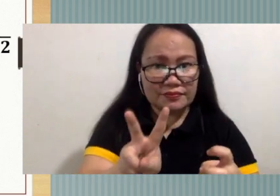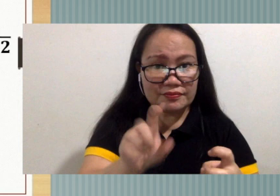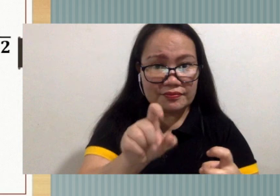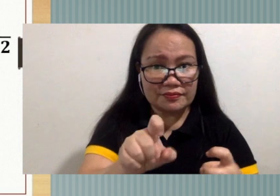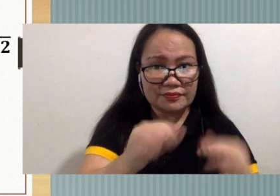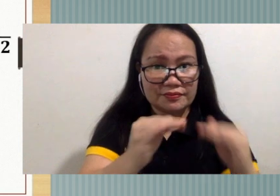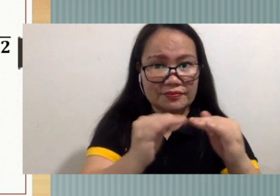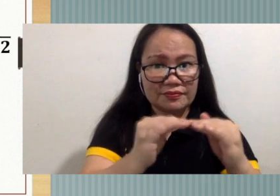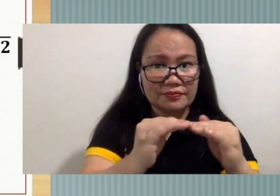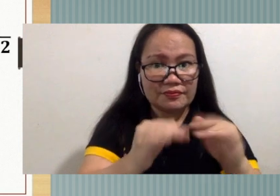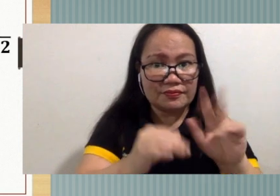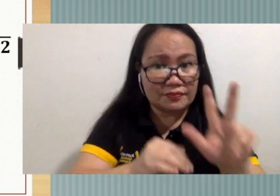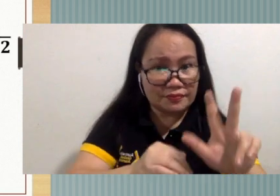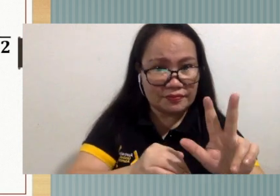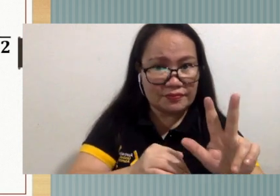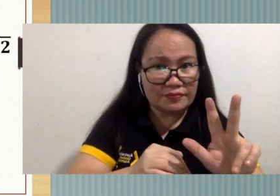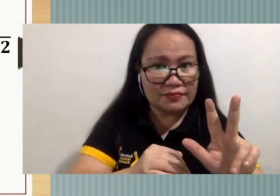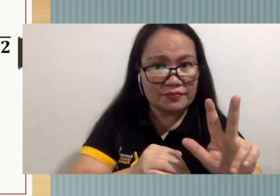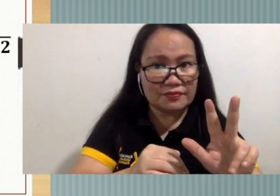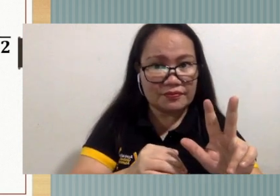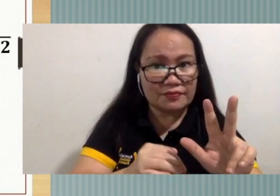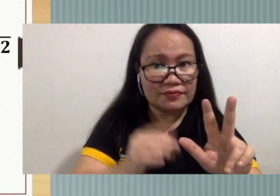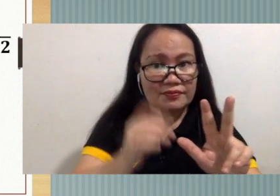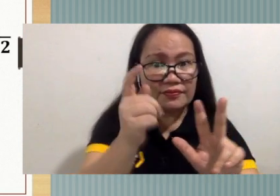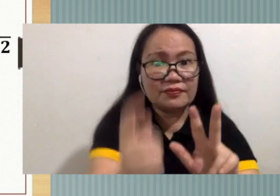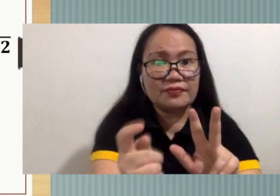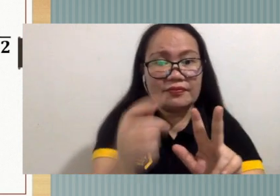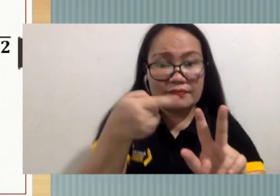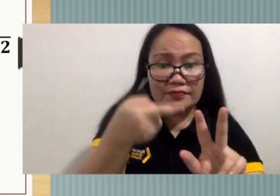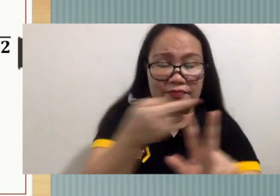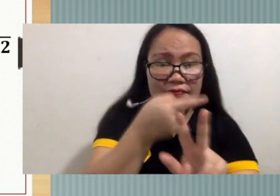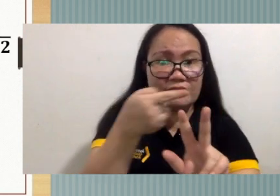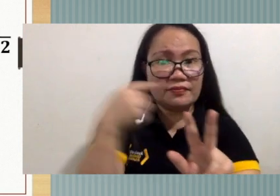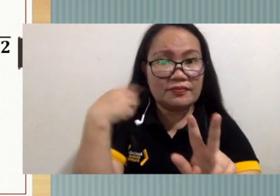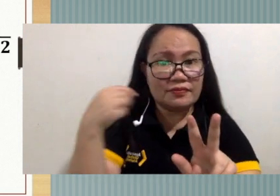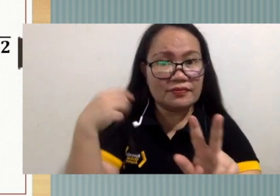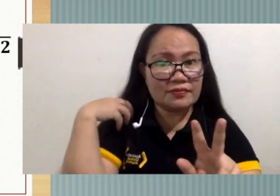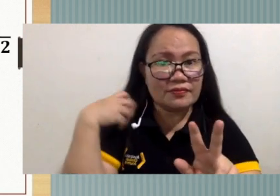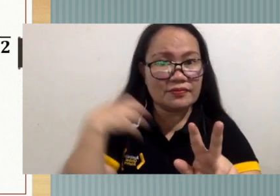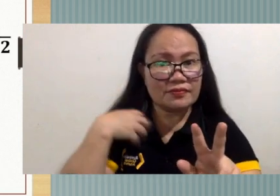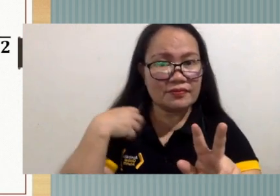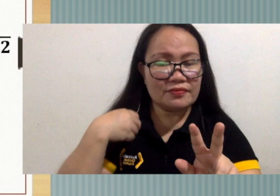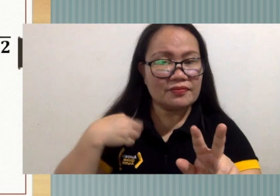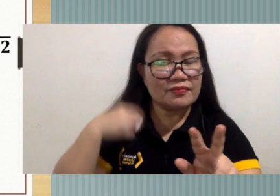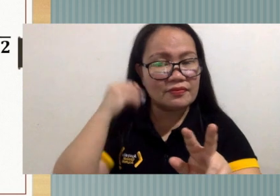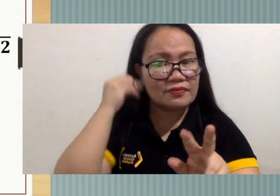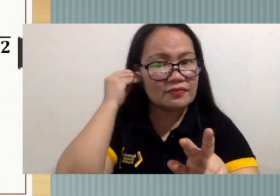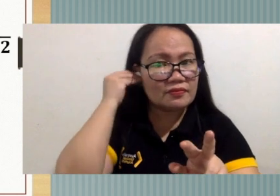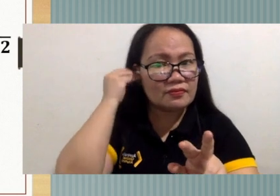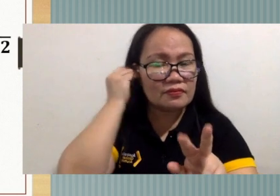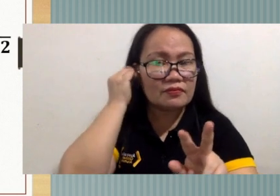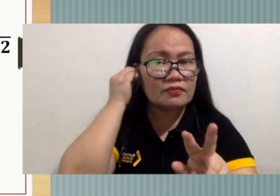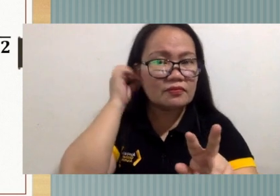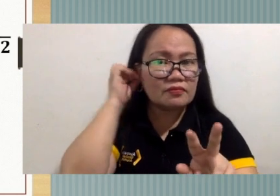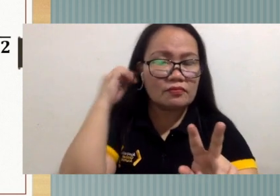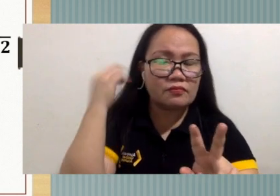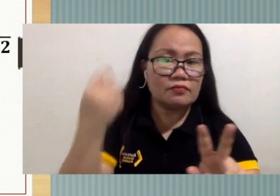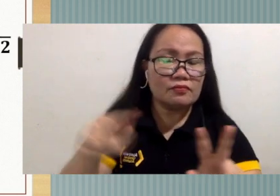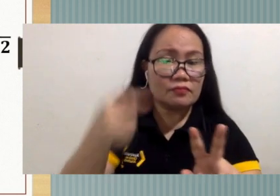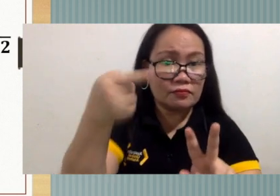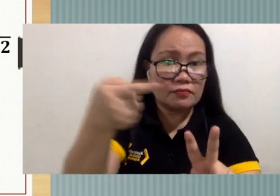So, 2x is equal to 3. Lipat natin si negative 3. Minus 3 square root of